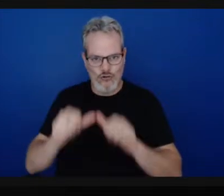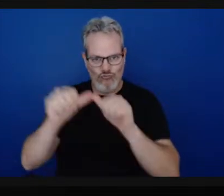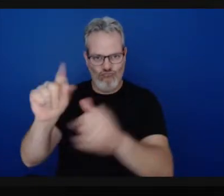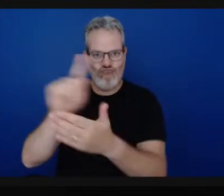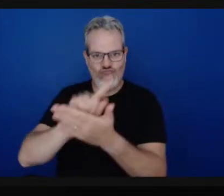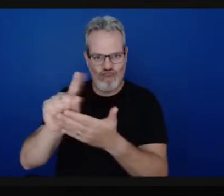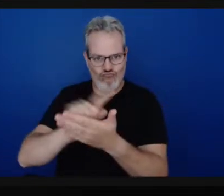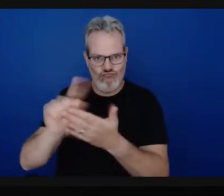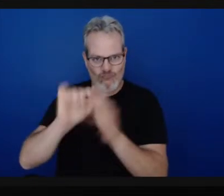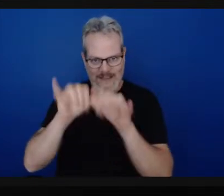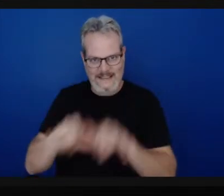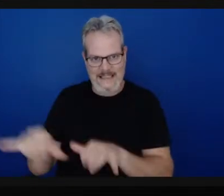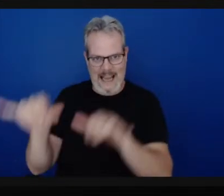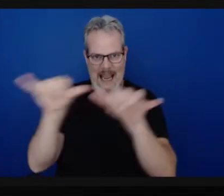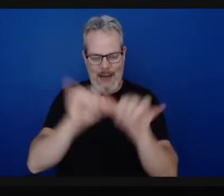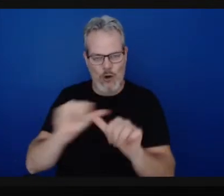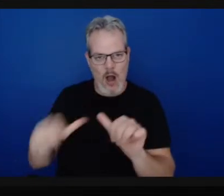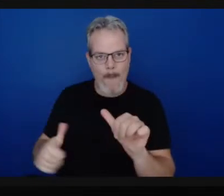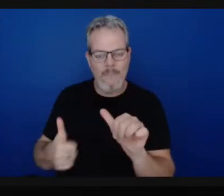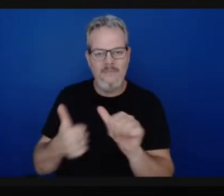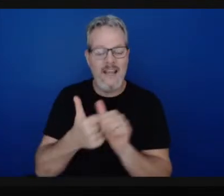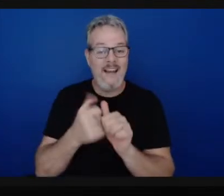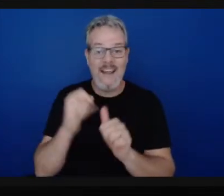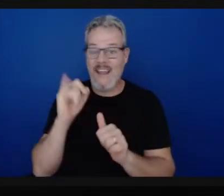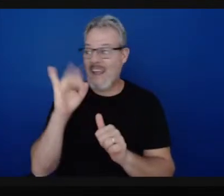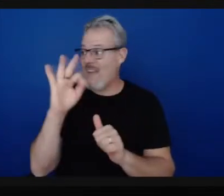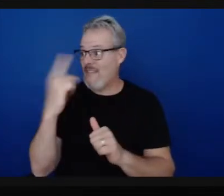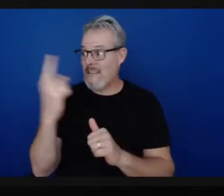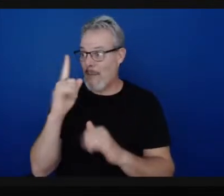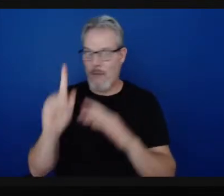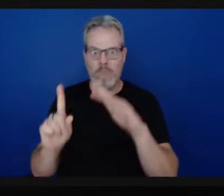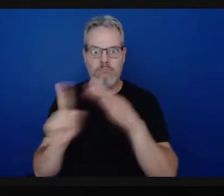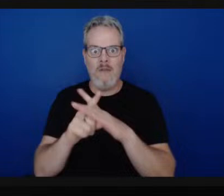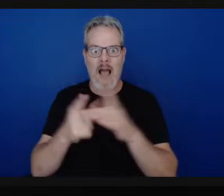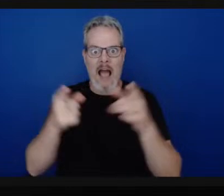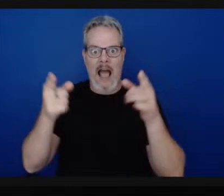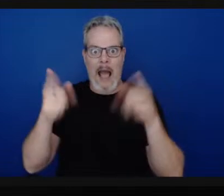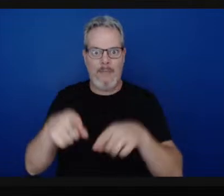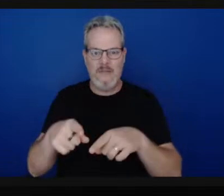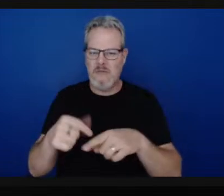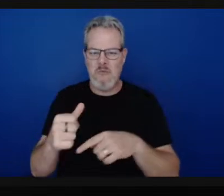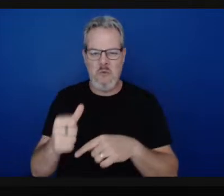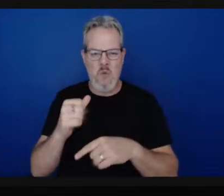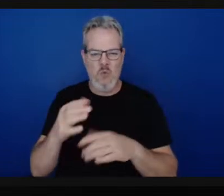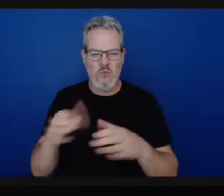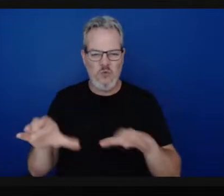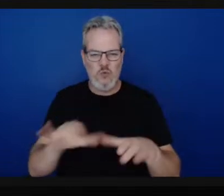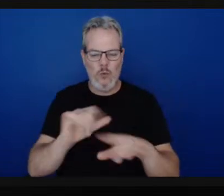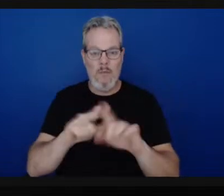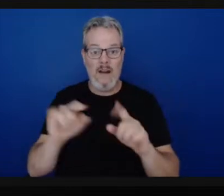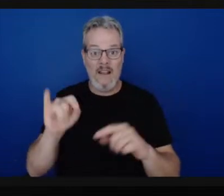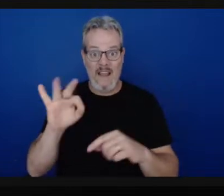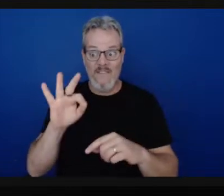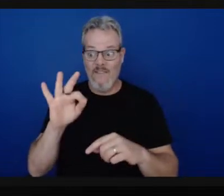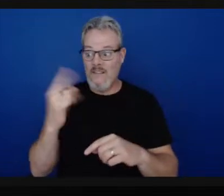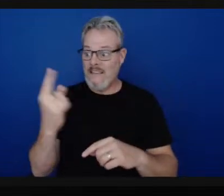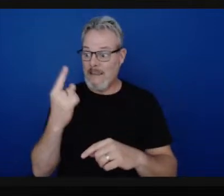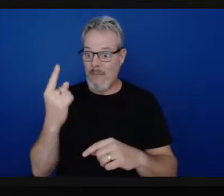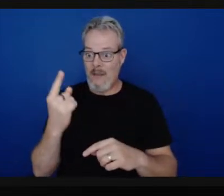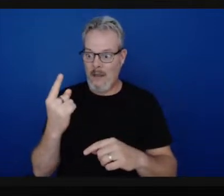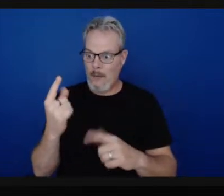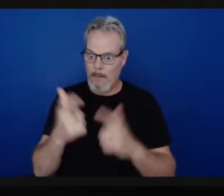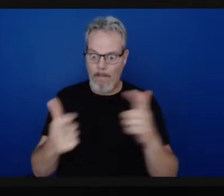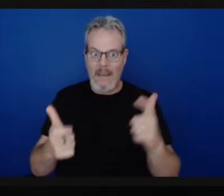happens, we didn't really consider those earthquakes, big enough to go live on, but if something like a little bit bigger type of